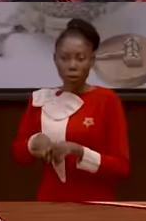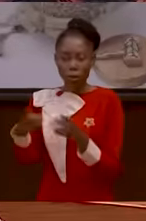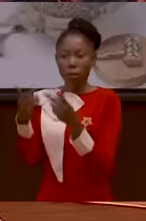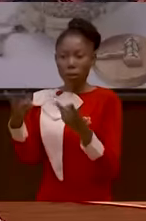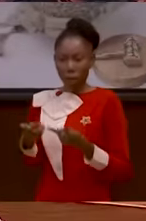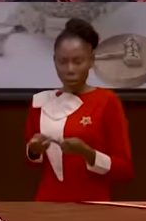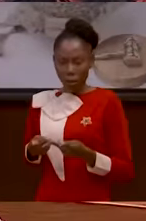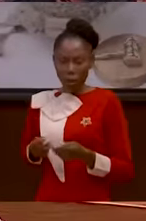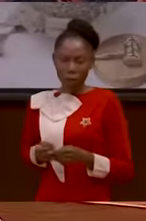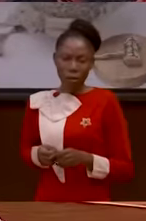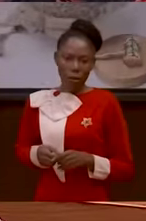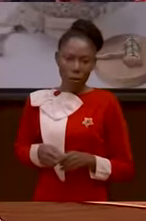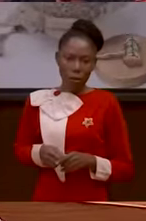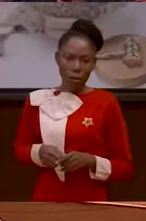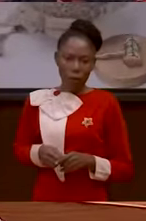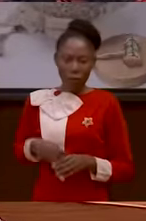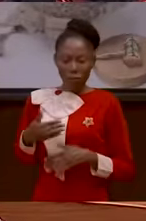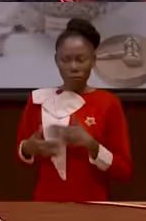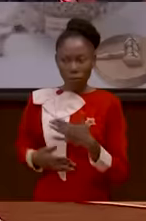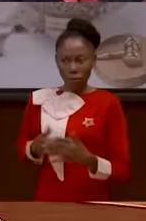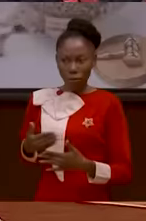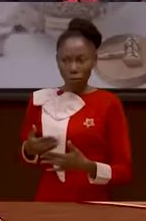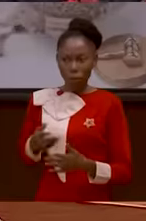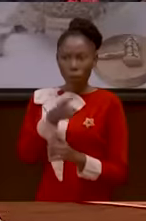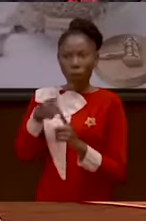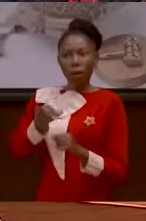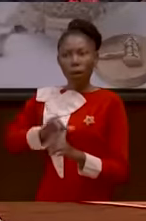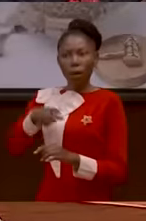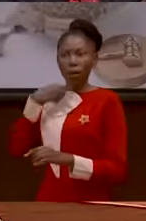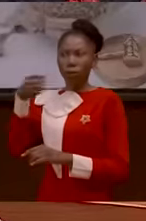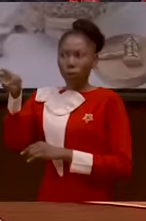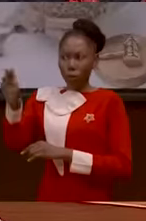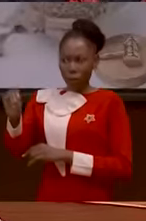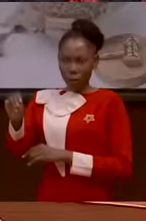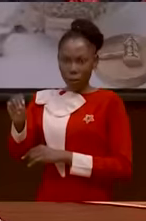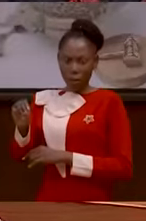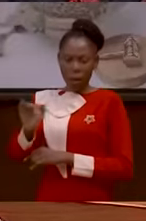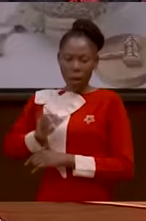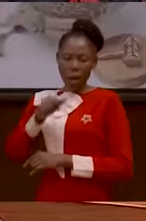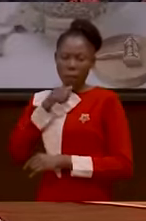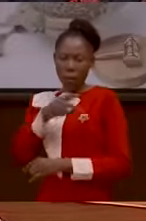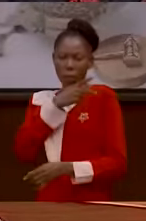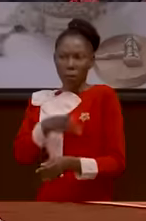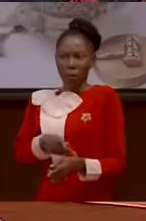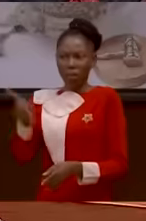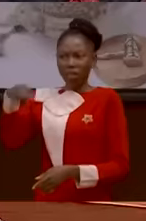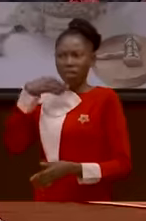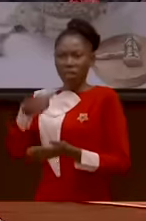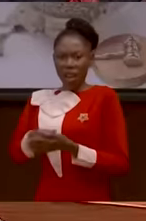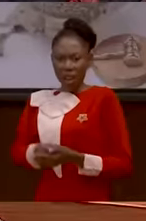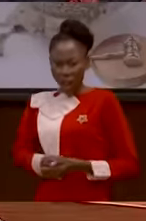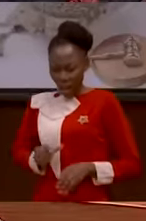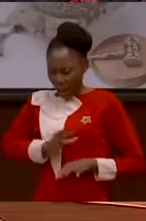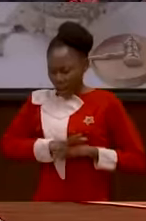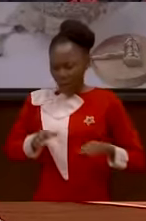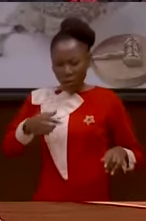go there. So, along the line, when I told him I was pregnant, he said, it does not have anything to do with me. He's